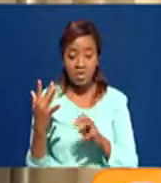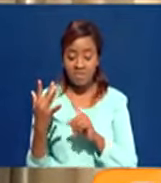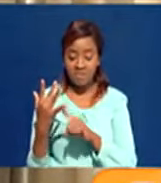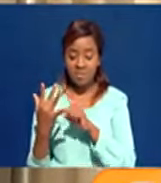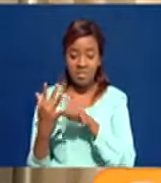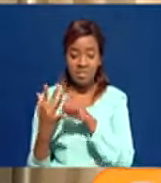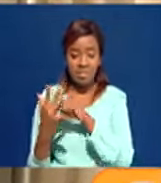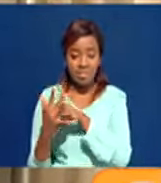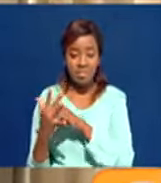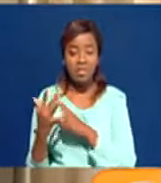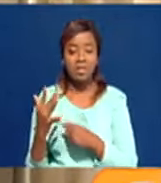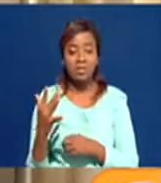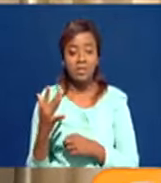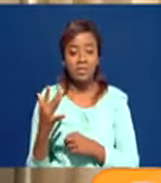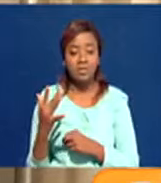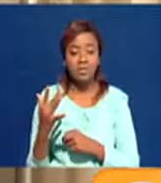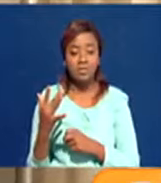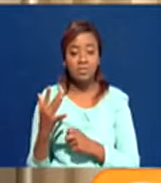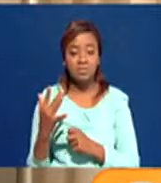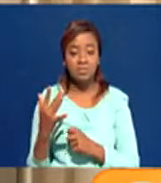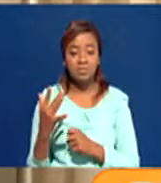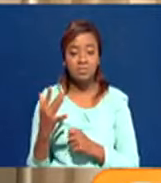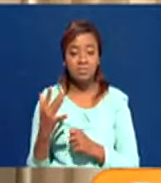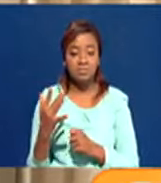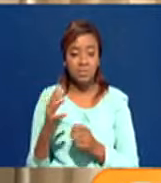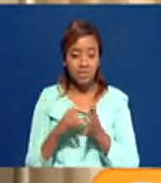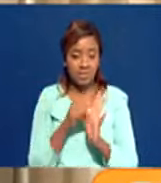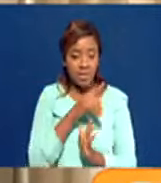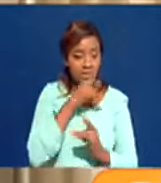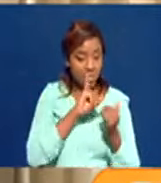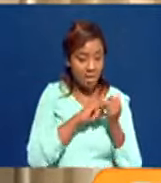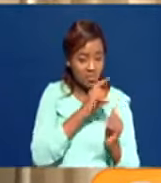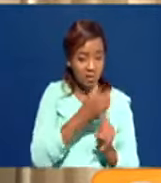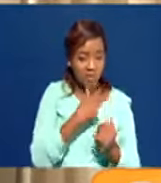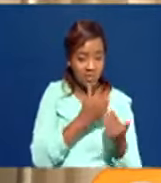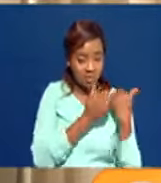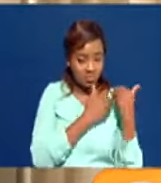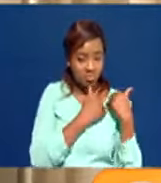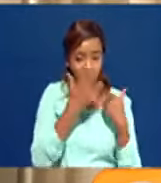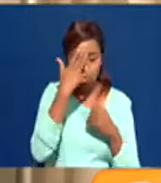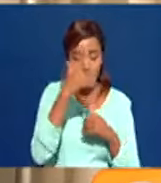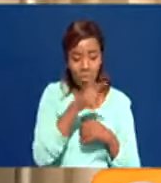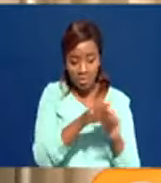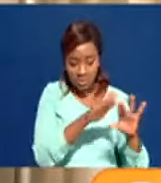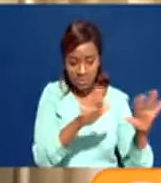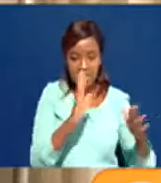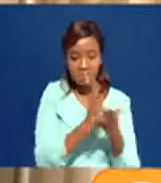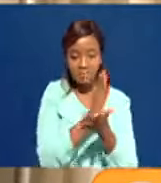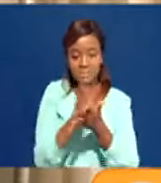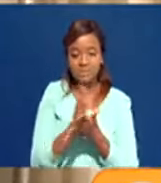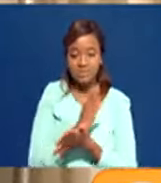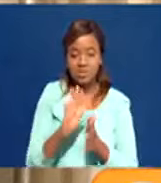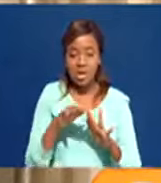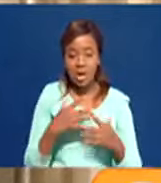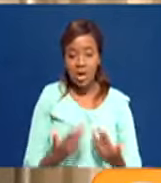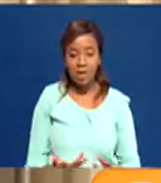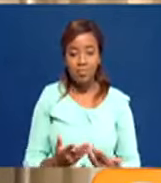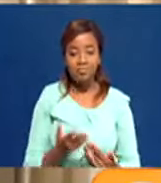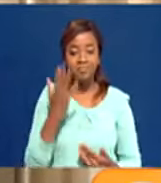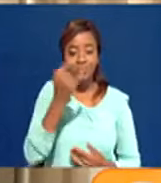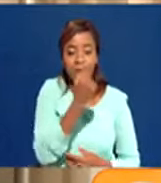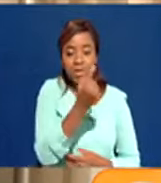about five wives, it was his prerogative to know how to divide the land. Majorly, each